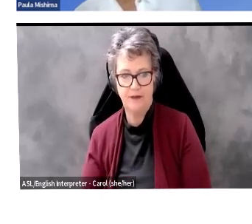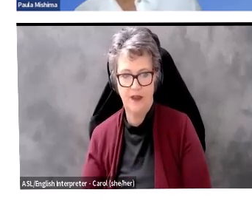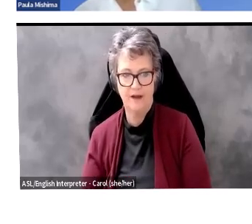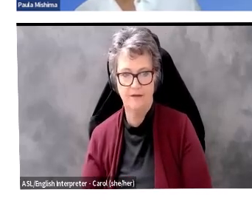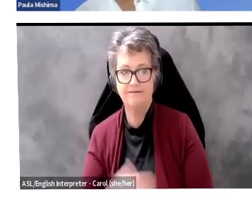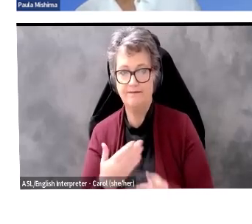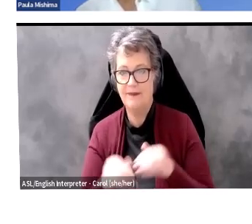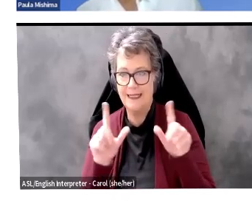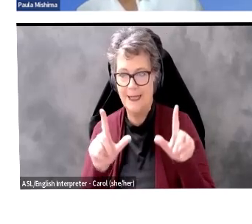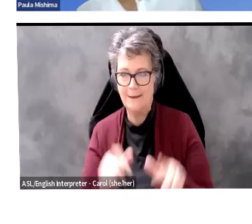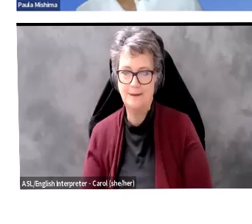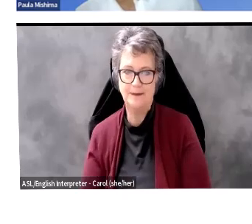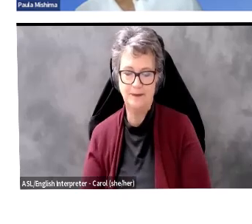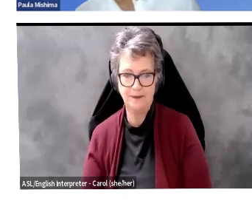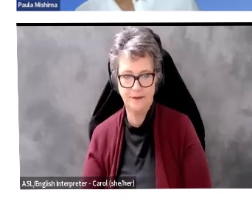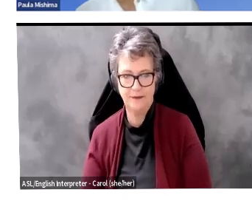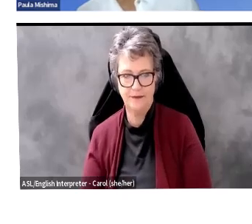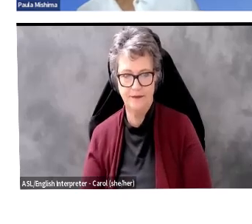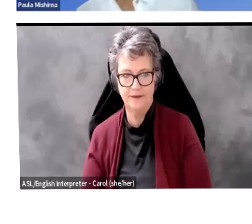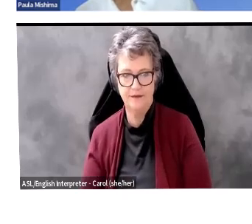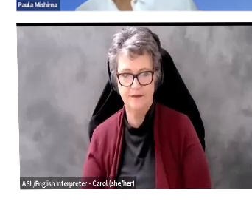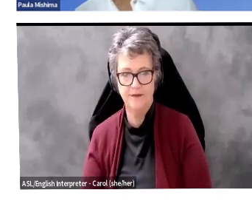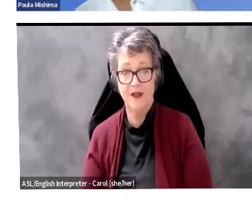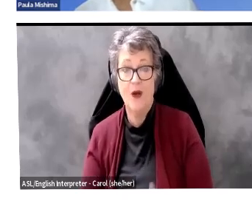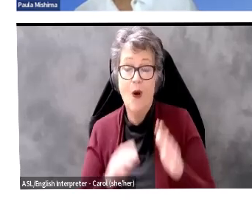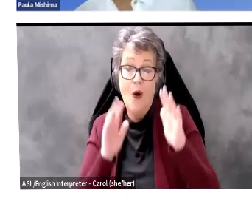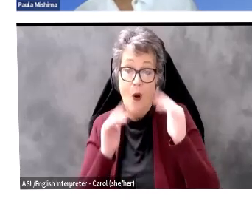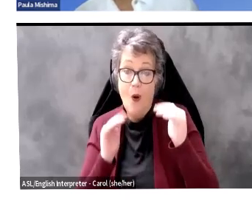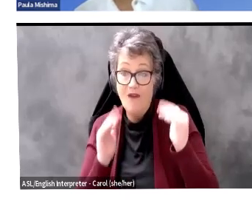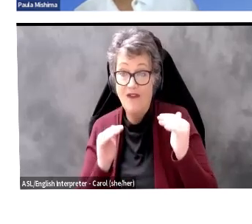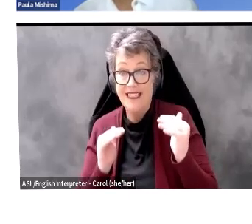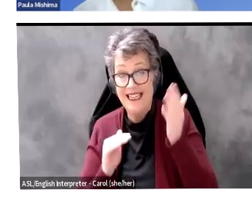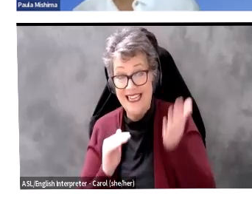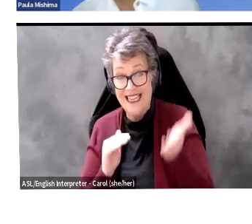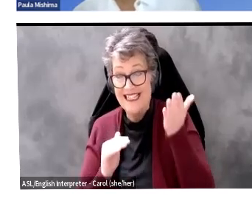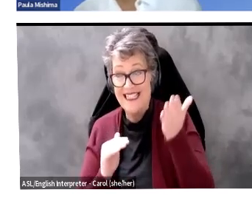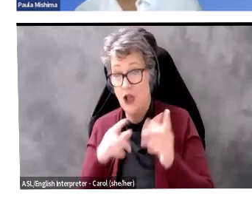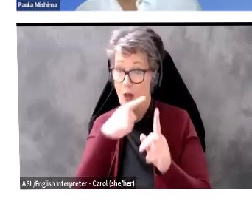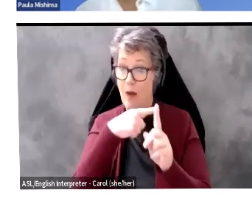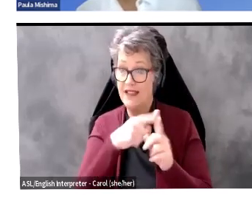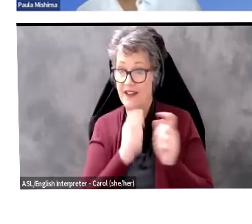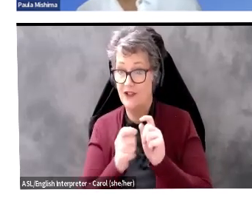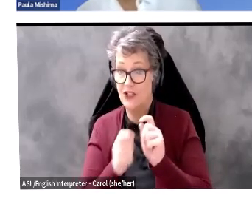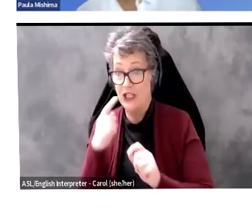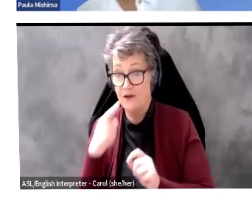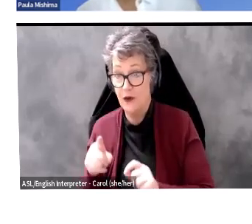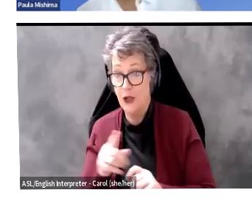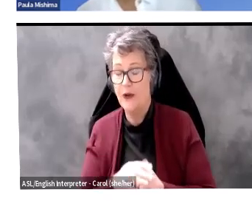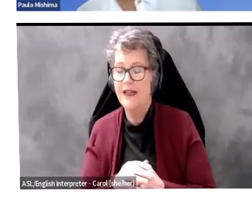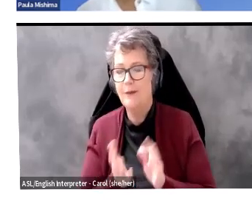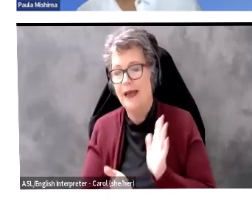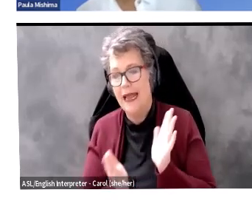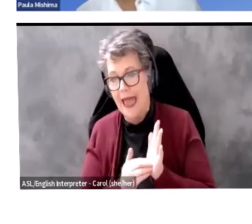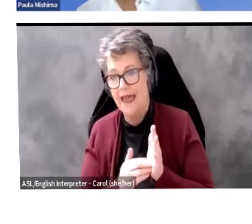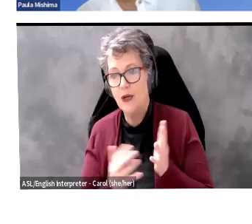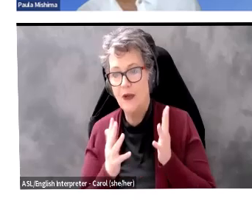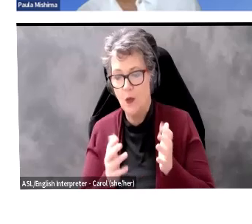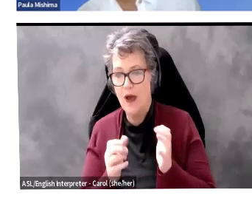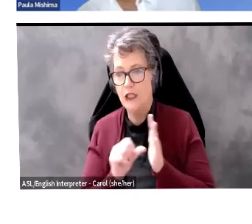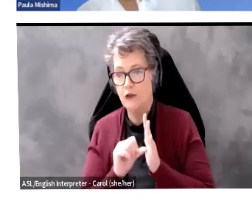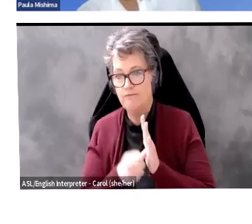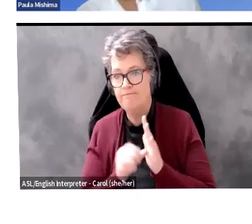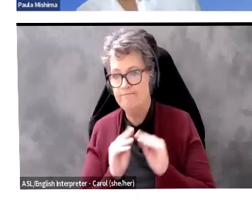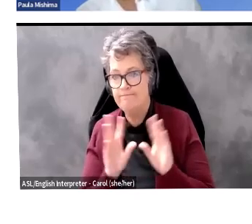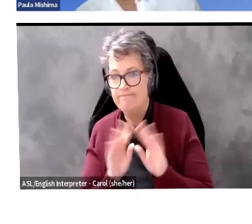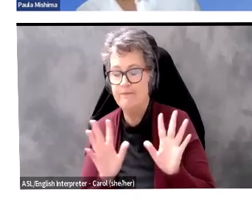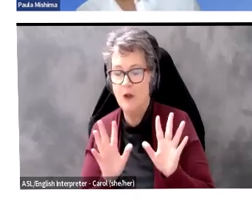Next slide. So hopefully this is all positive changes for you, but we just again wanted to articulate